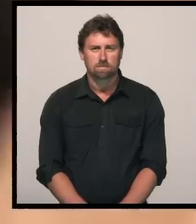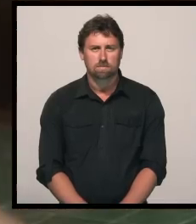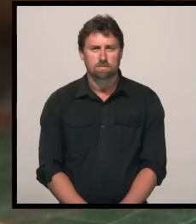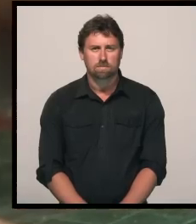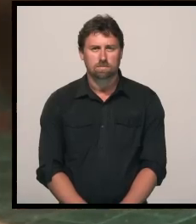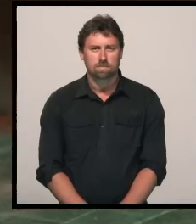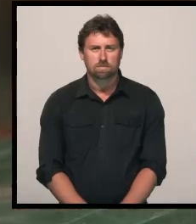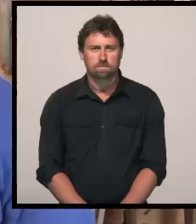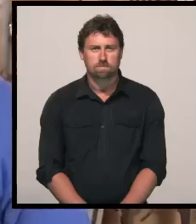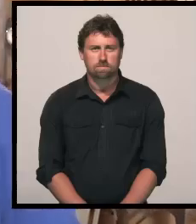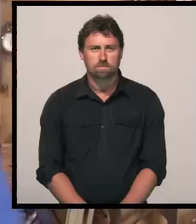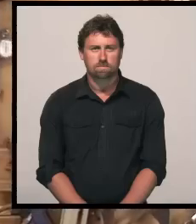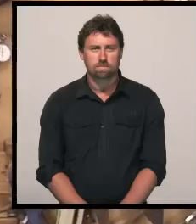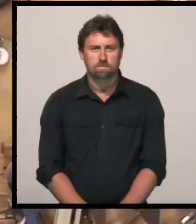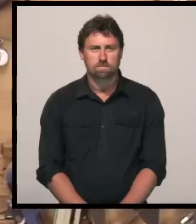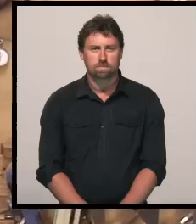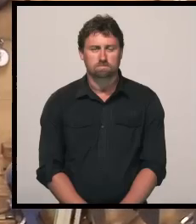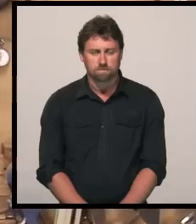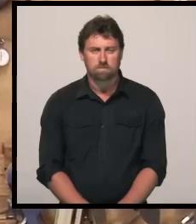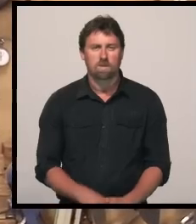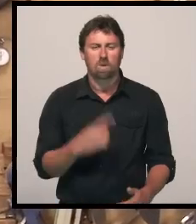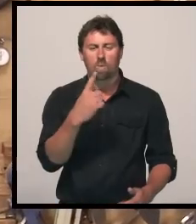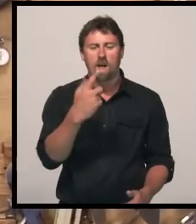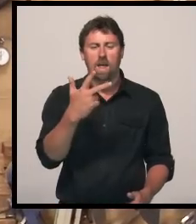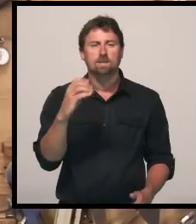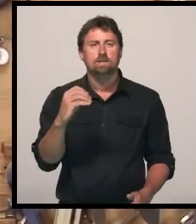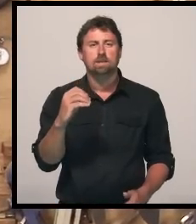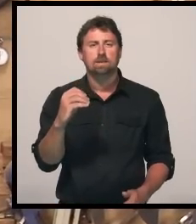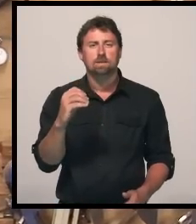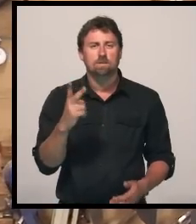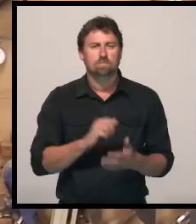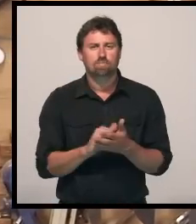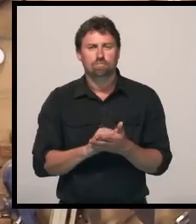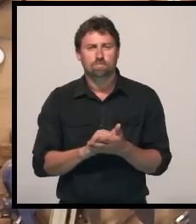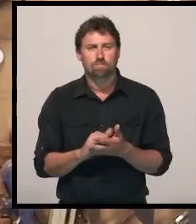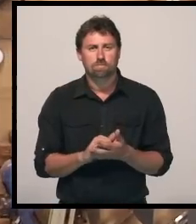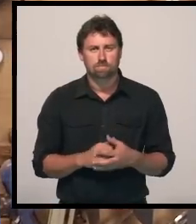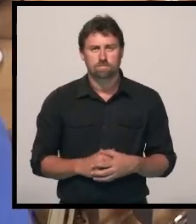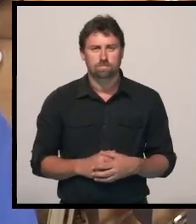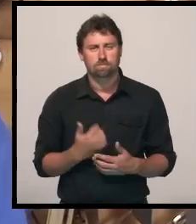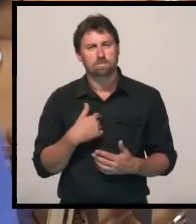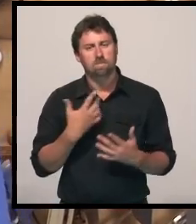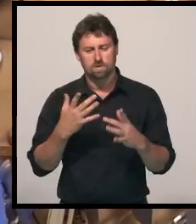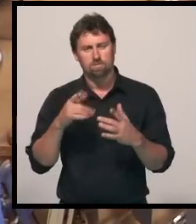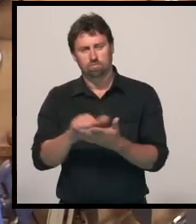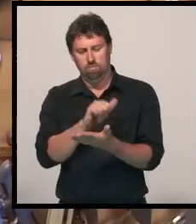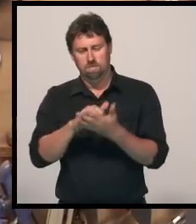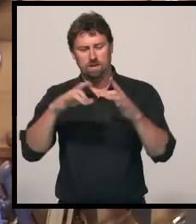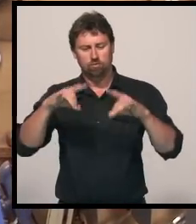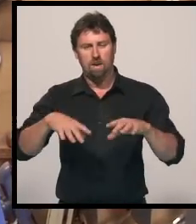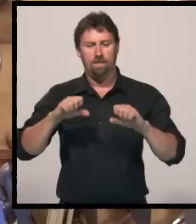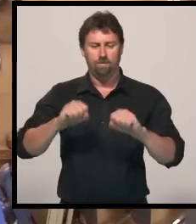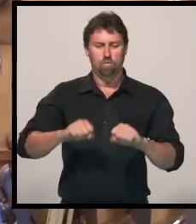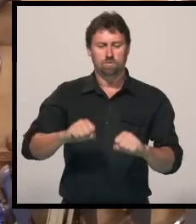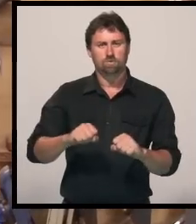There you go. Get a bit of 180 again. So I love using Australian furniture grade